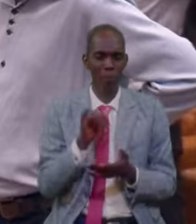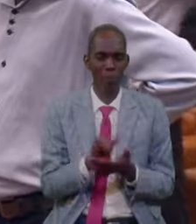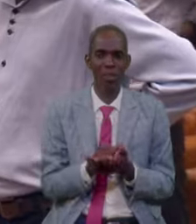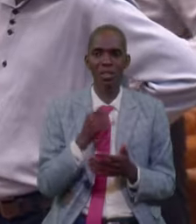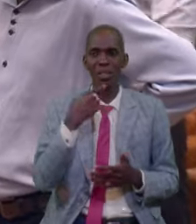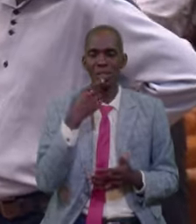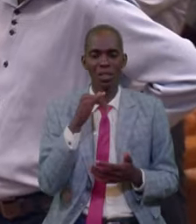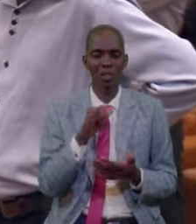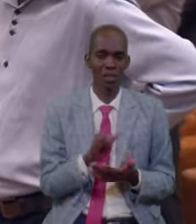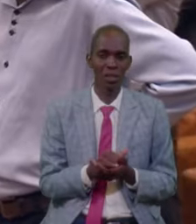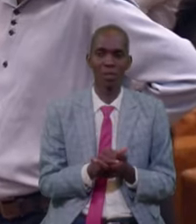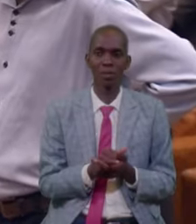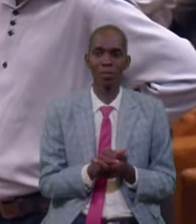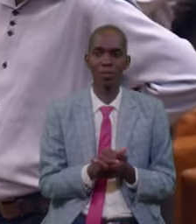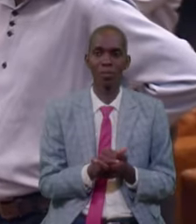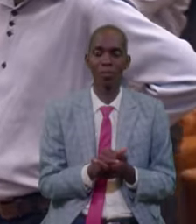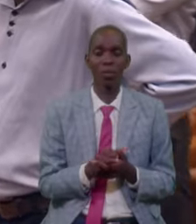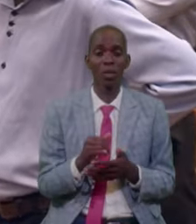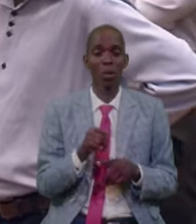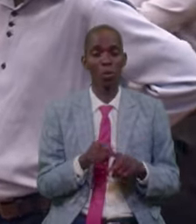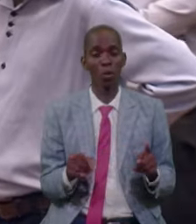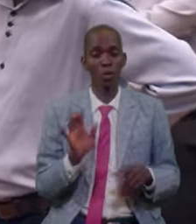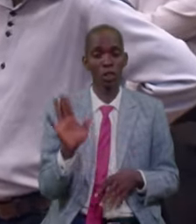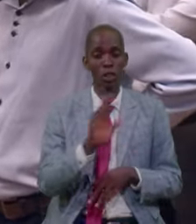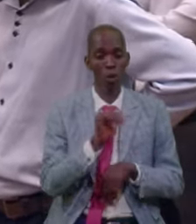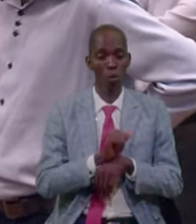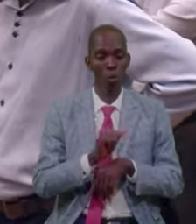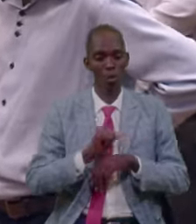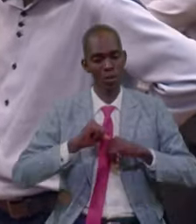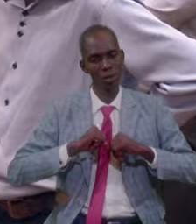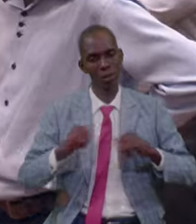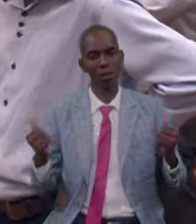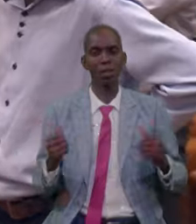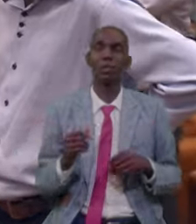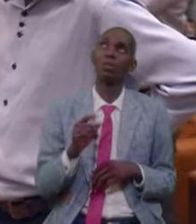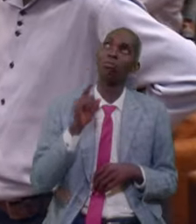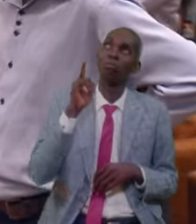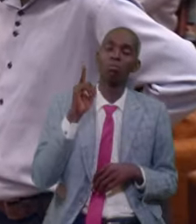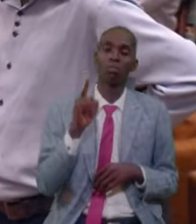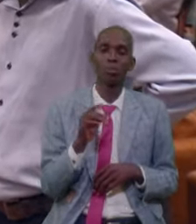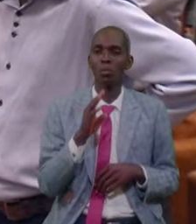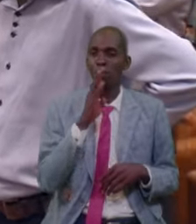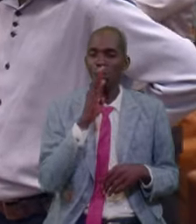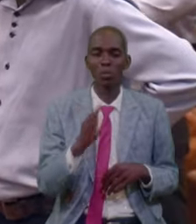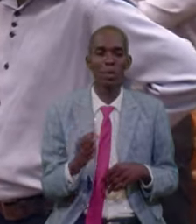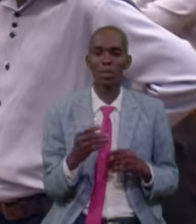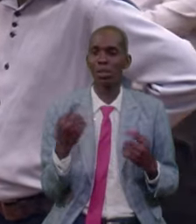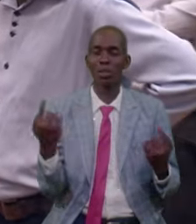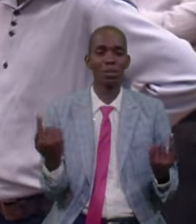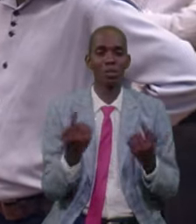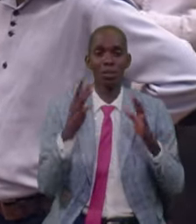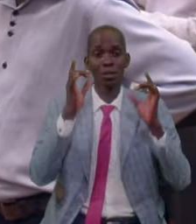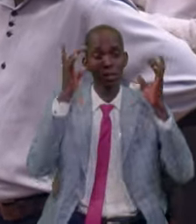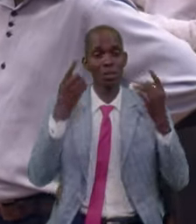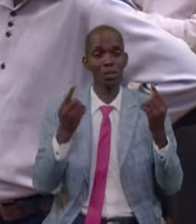and in works they deny Him, being abominable, reprobates